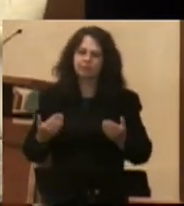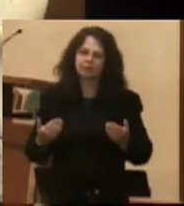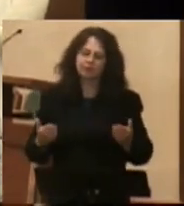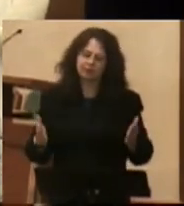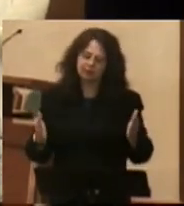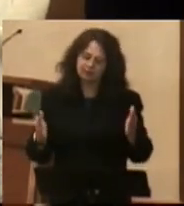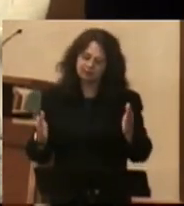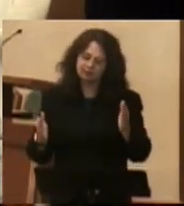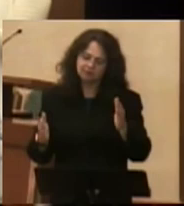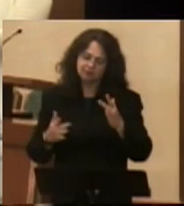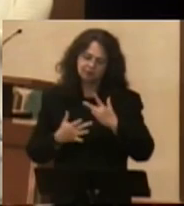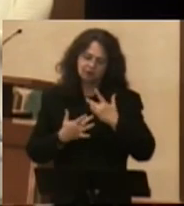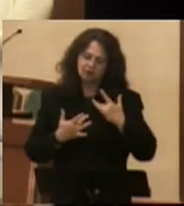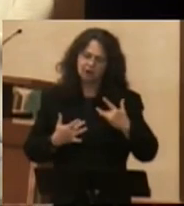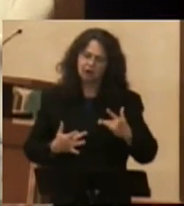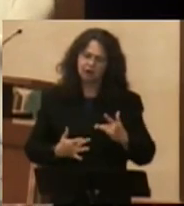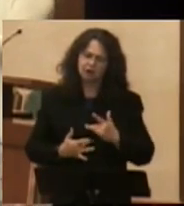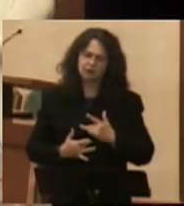Your heart be